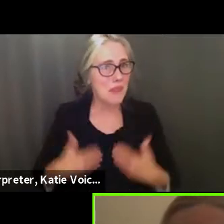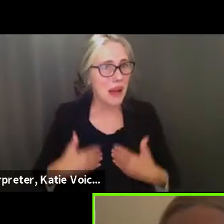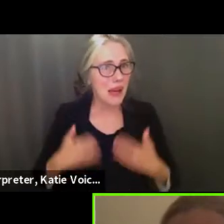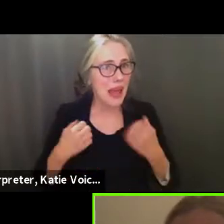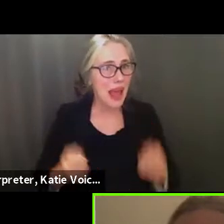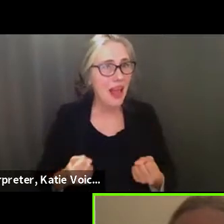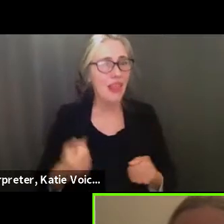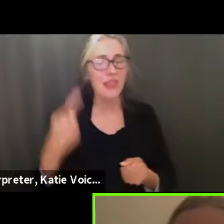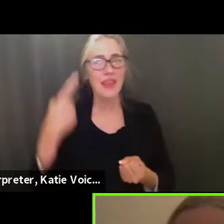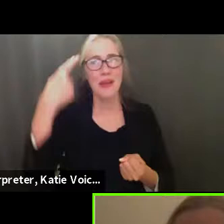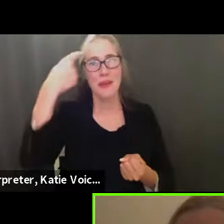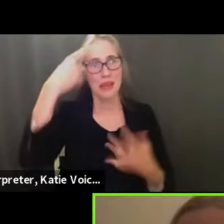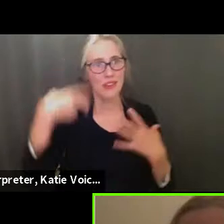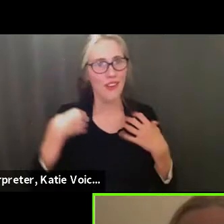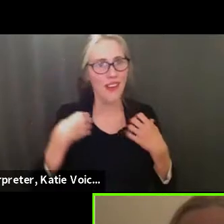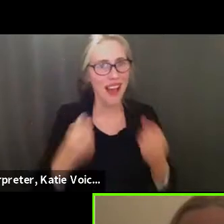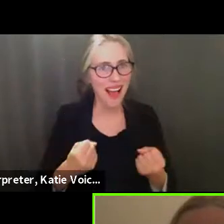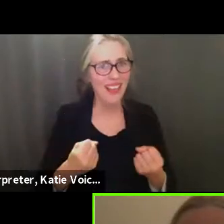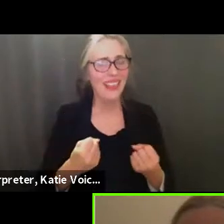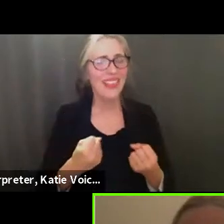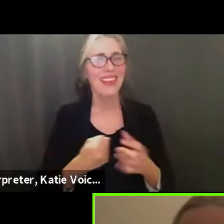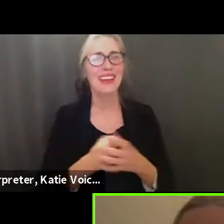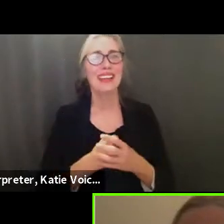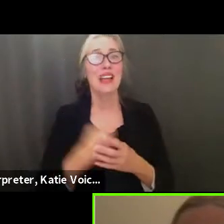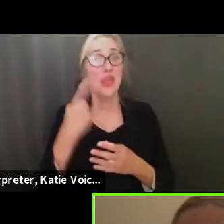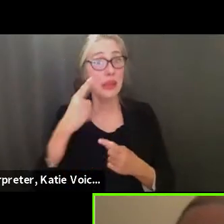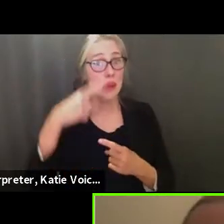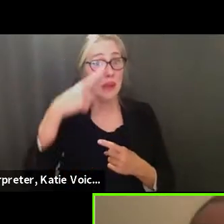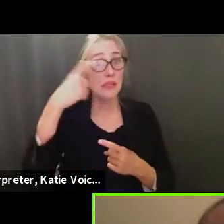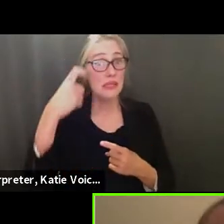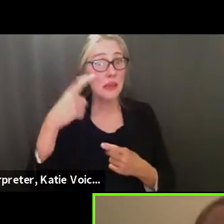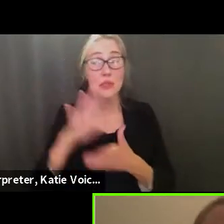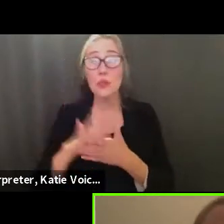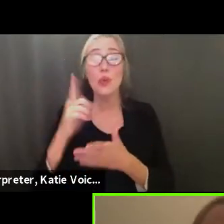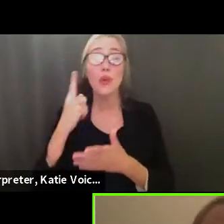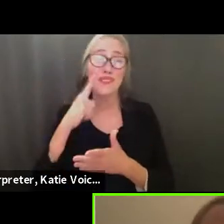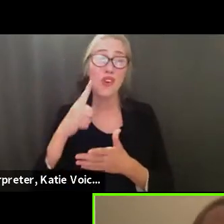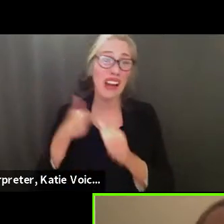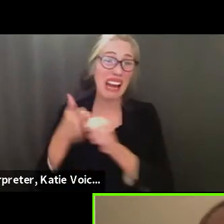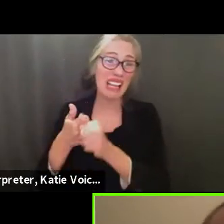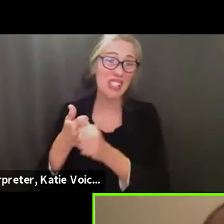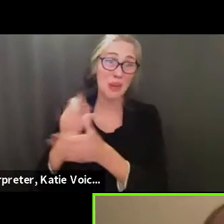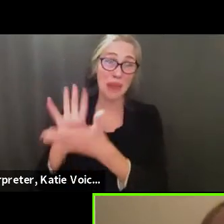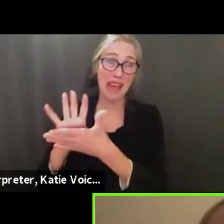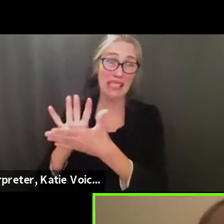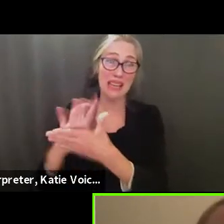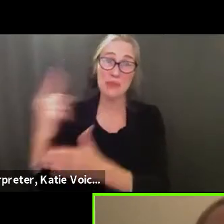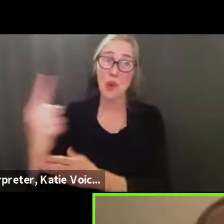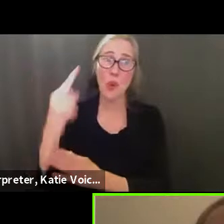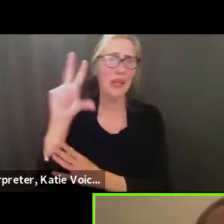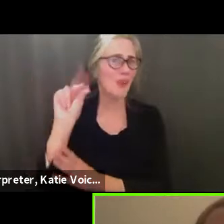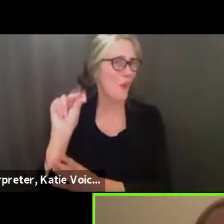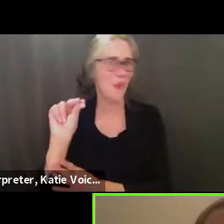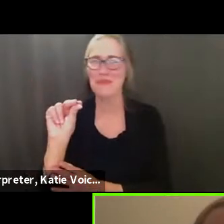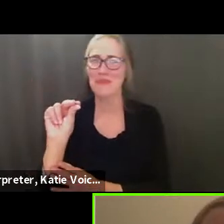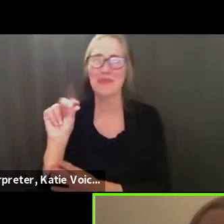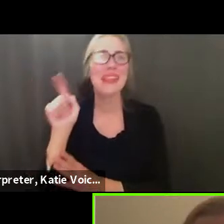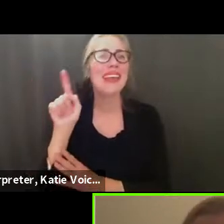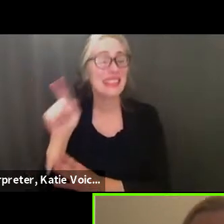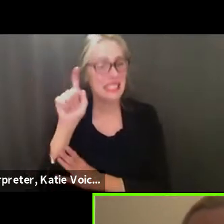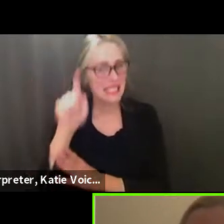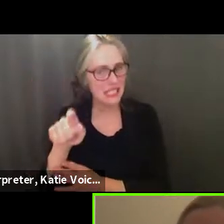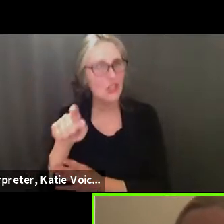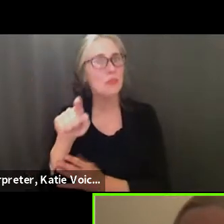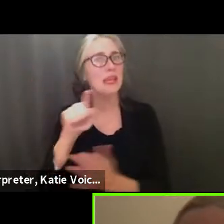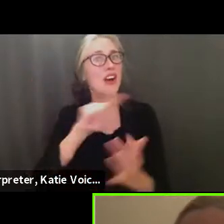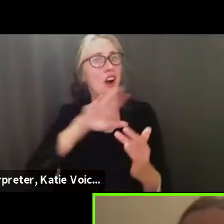the physical health of our students. So we often think about summer school purely from an academic standpoint, but as we know, we really need to make sure that we're reaching all